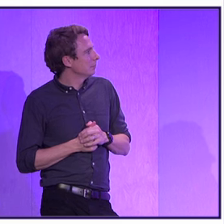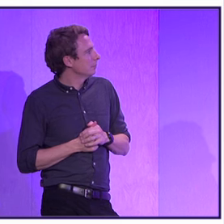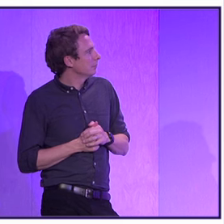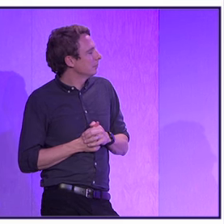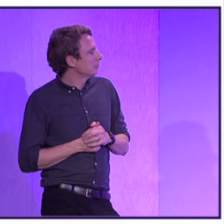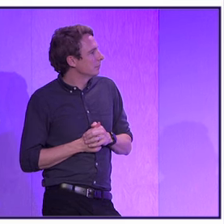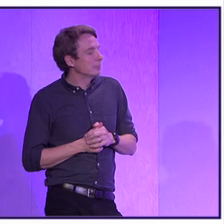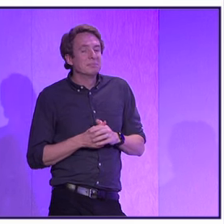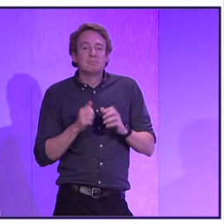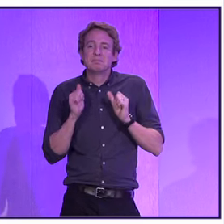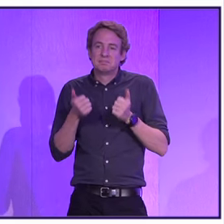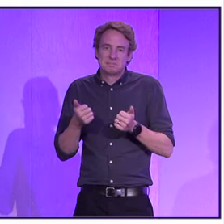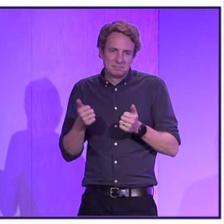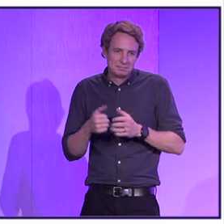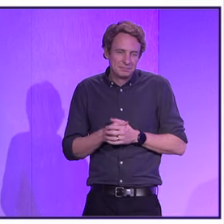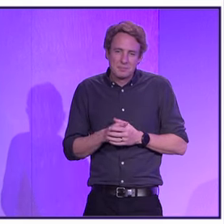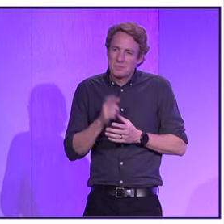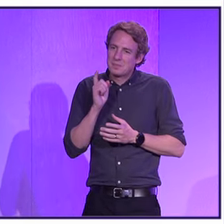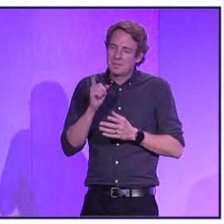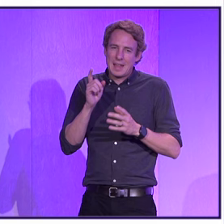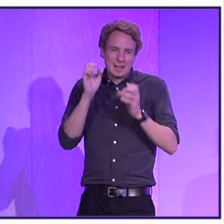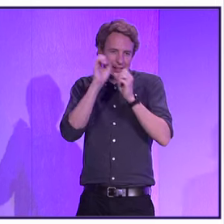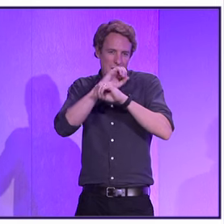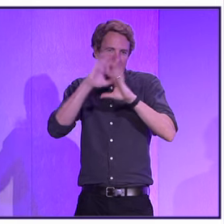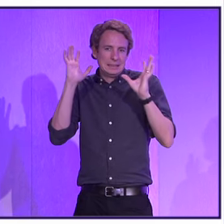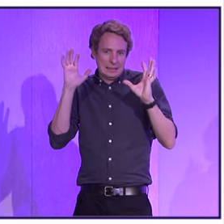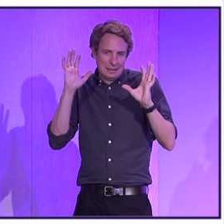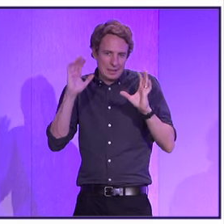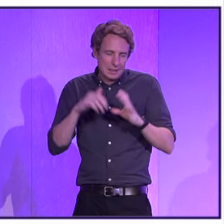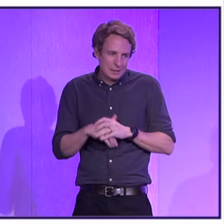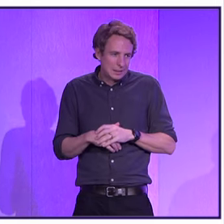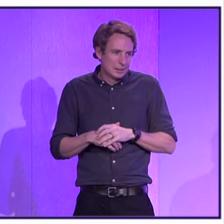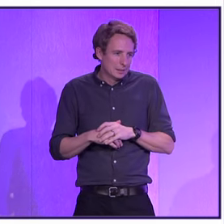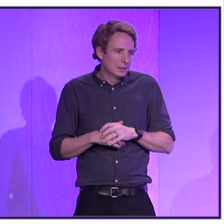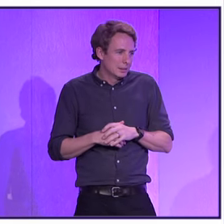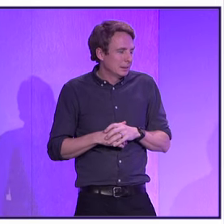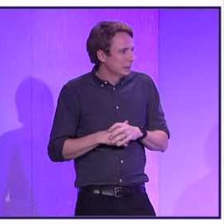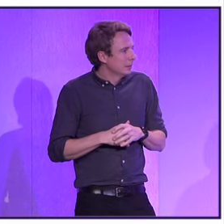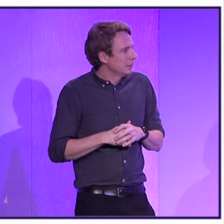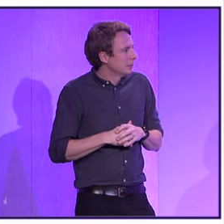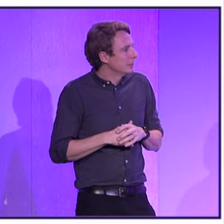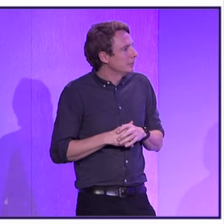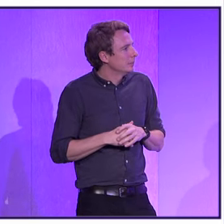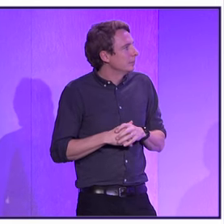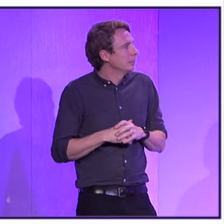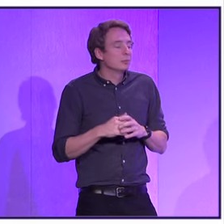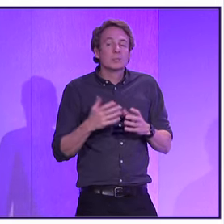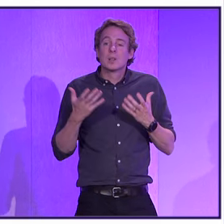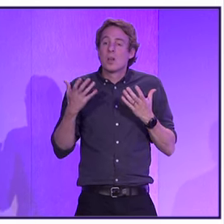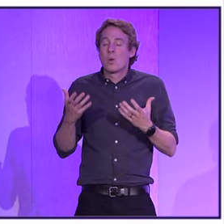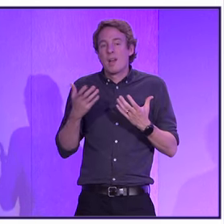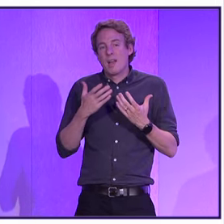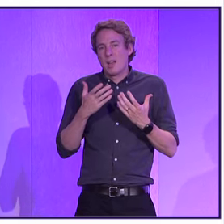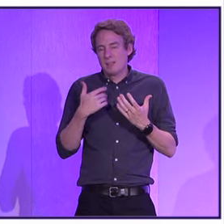Okay, so that was just an idea, a concept at the moment, but in the